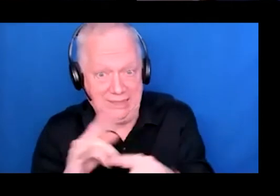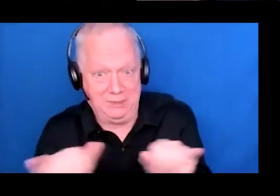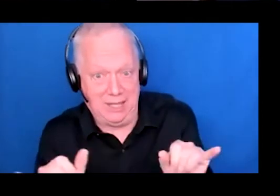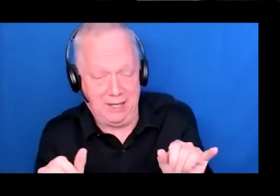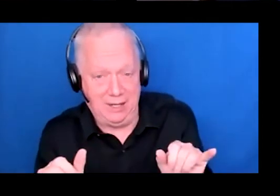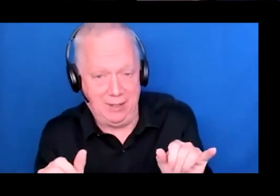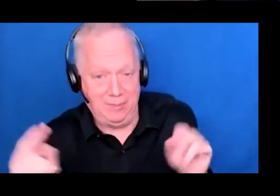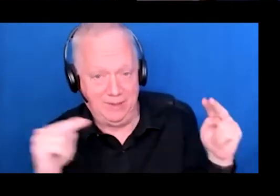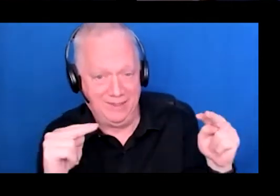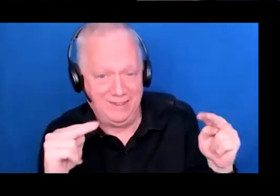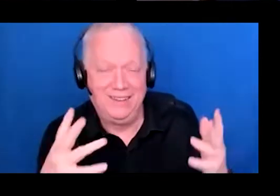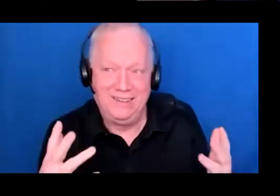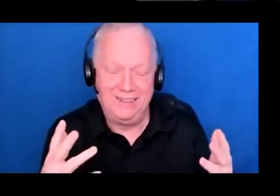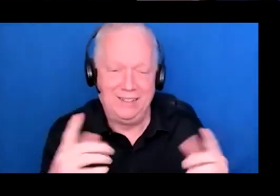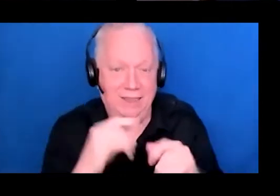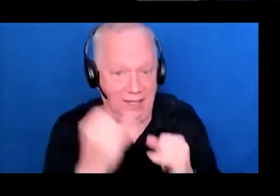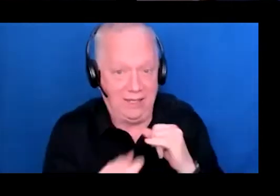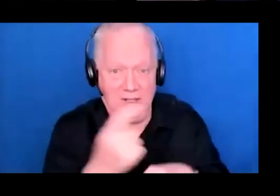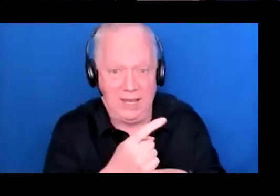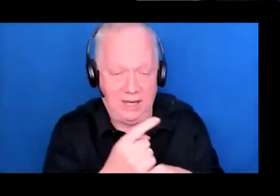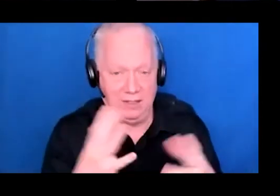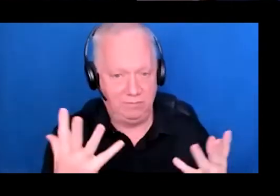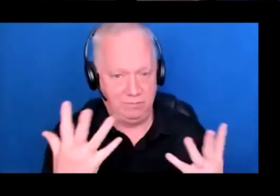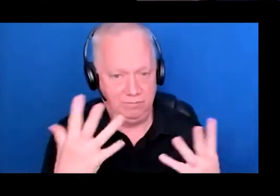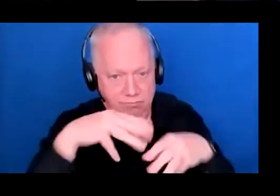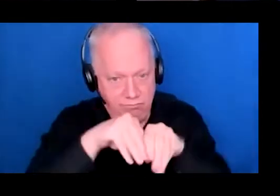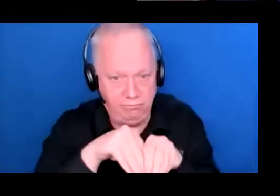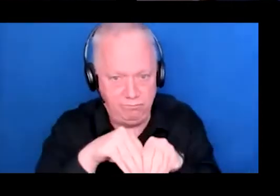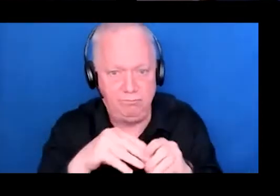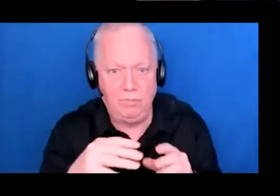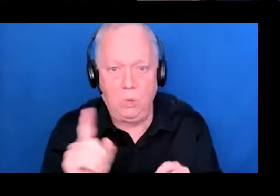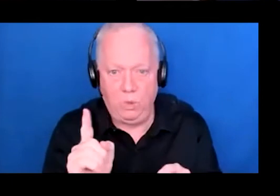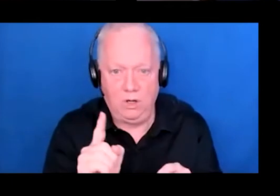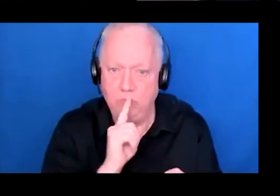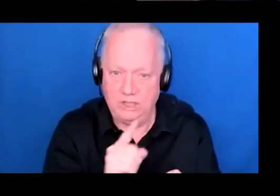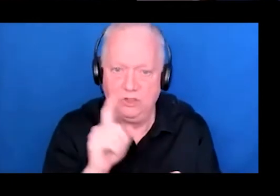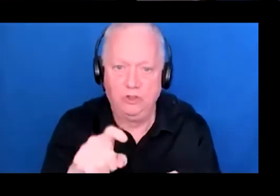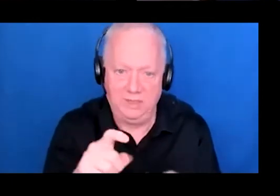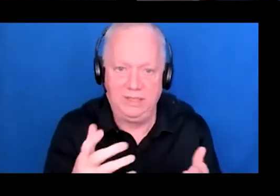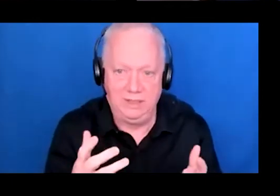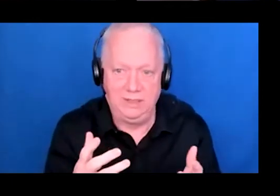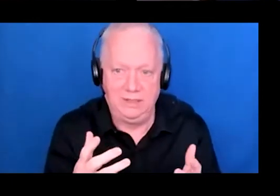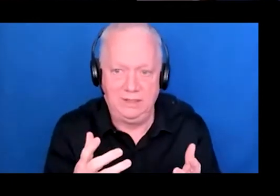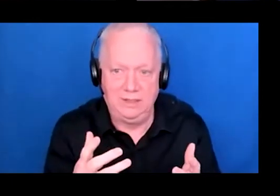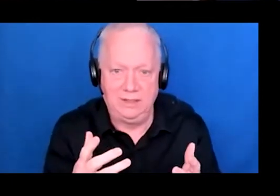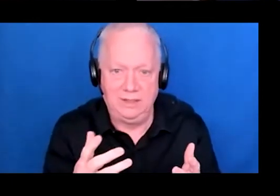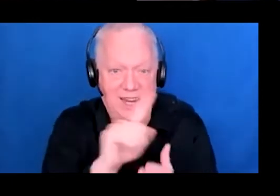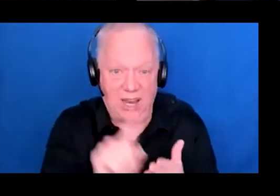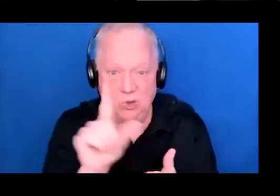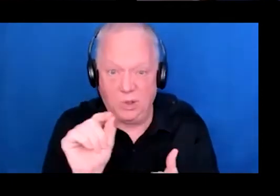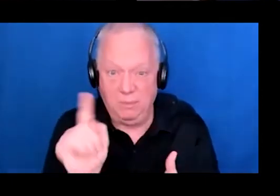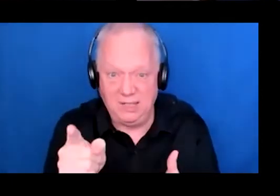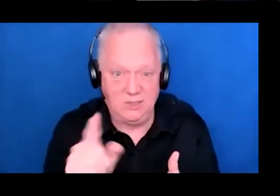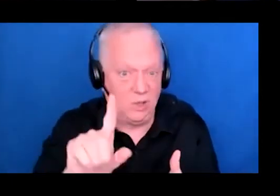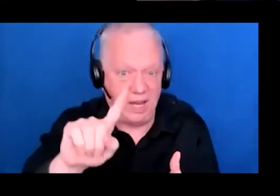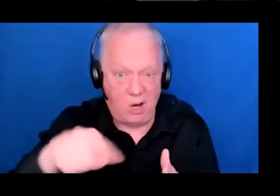time. At the end of the day, it was just, you know, it's the kind of thing where it really should be an hour and 20 minutes or an